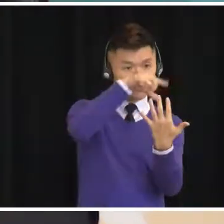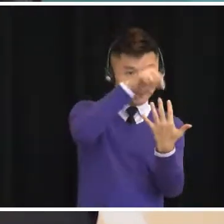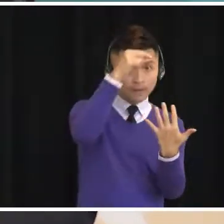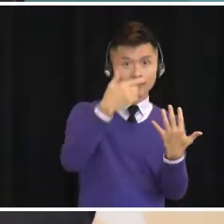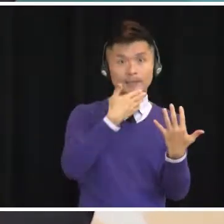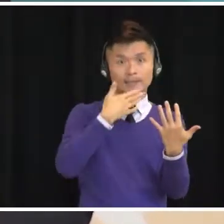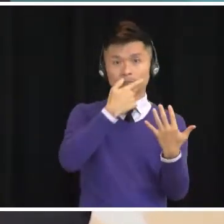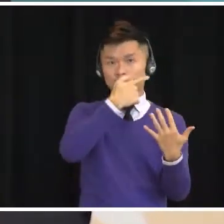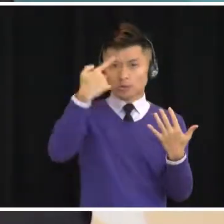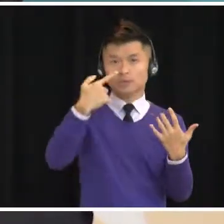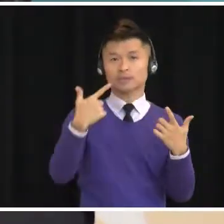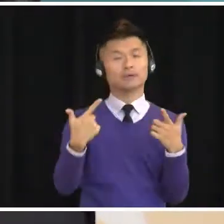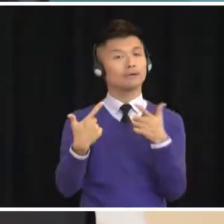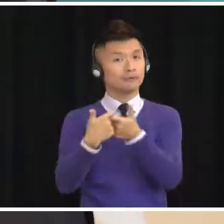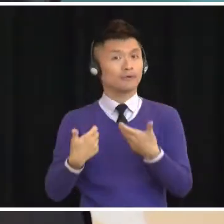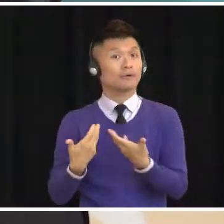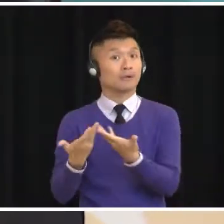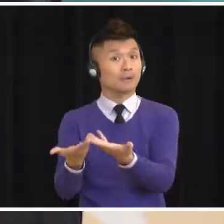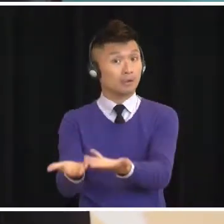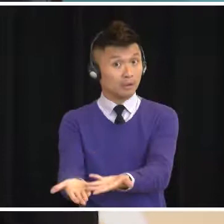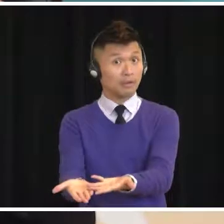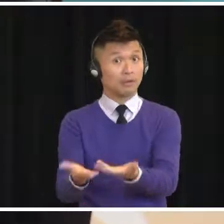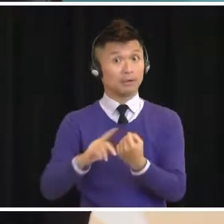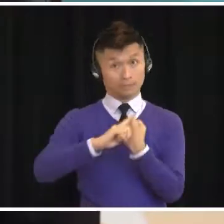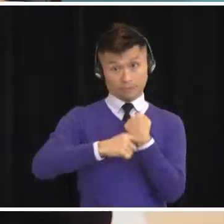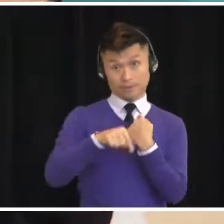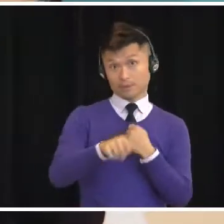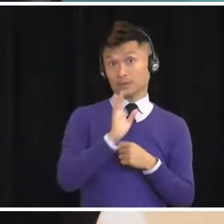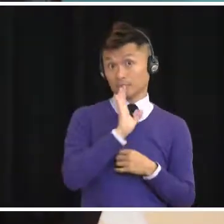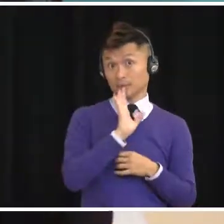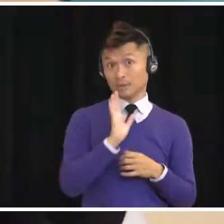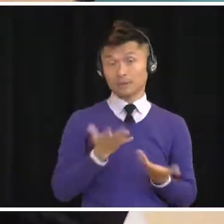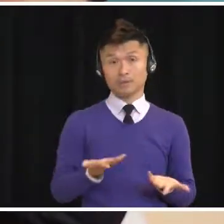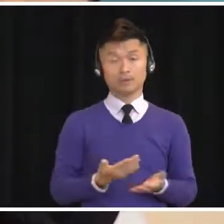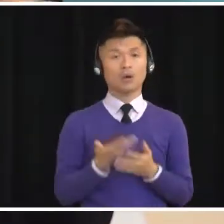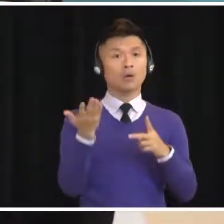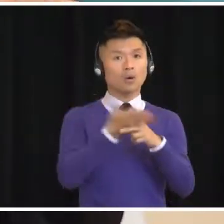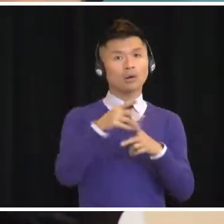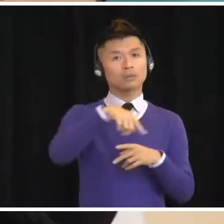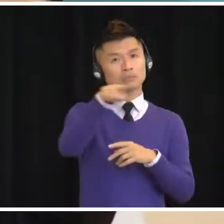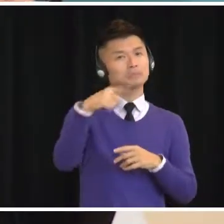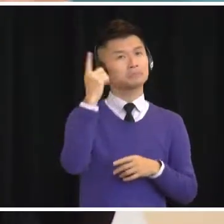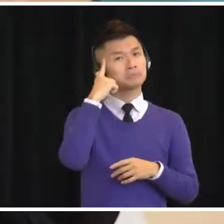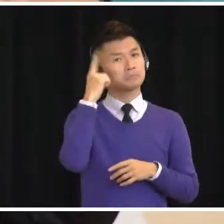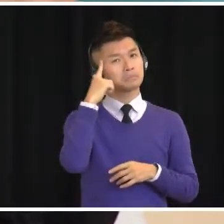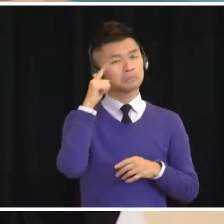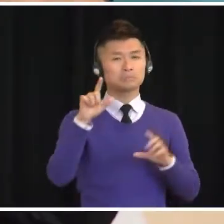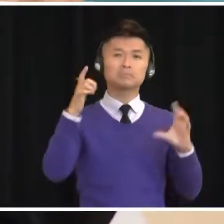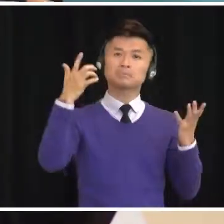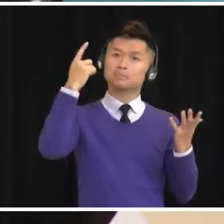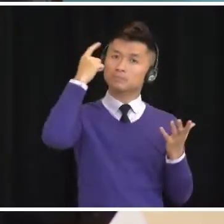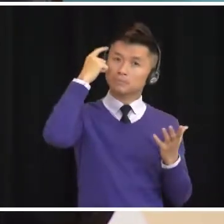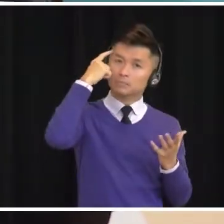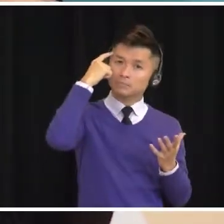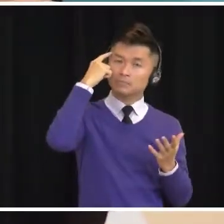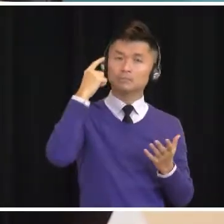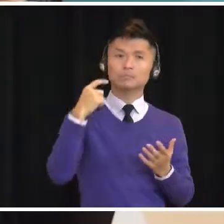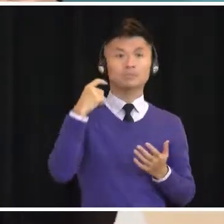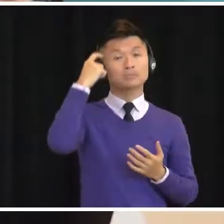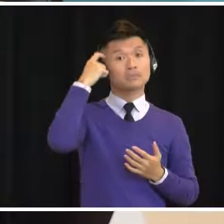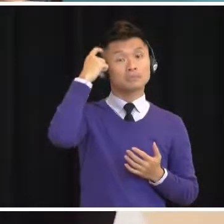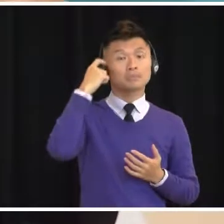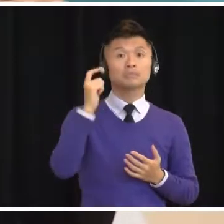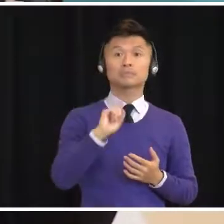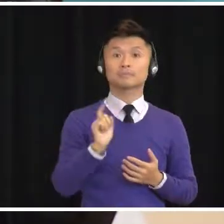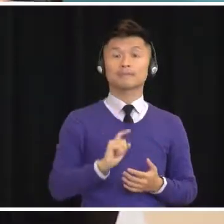it a concept whereby the interests of the child